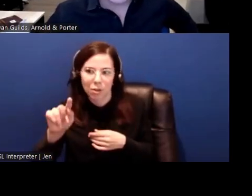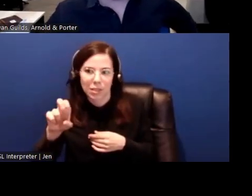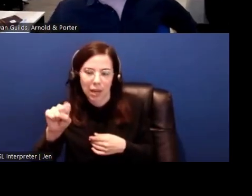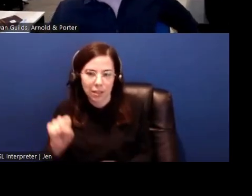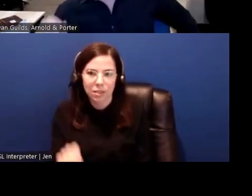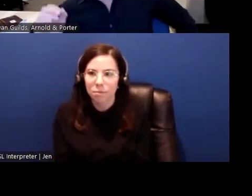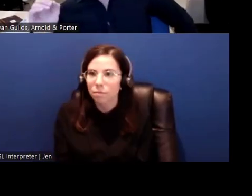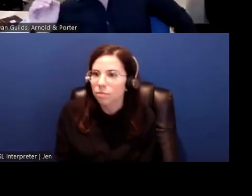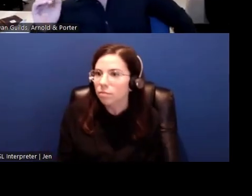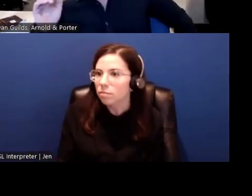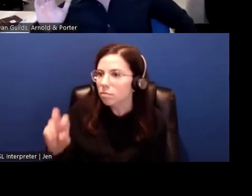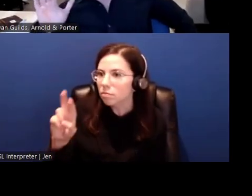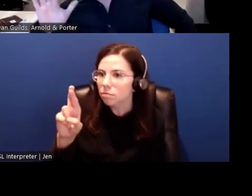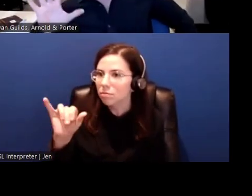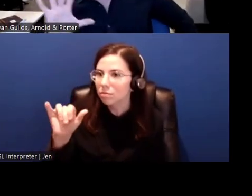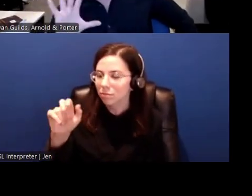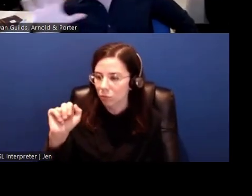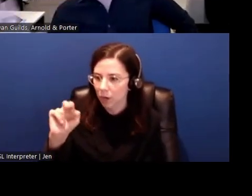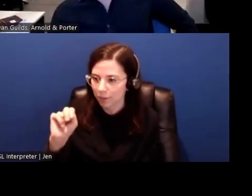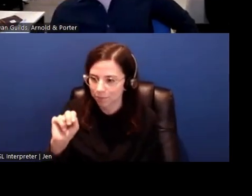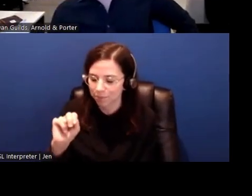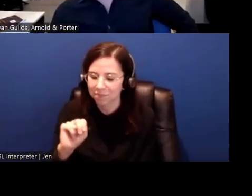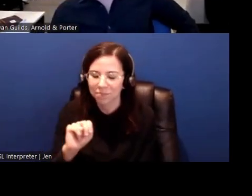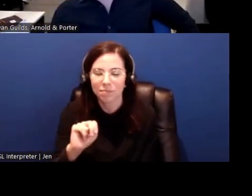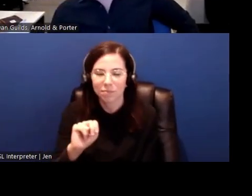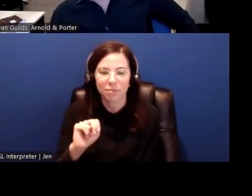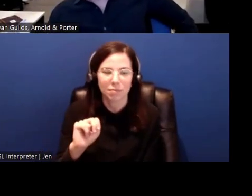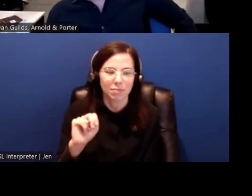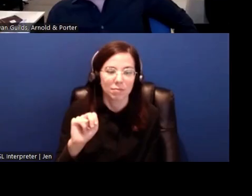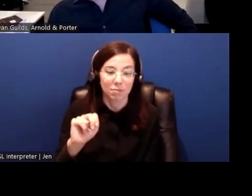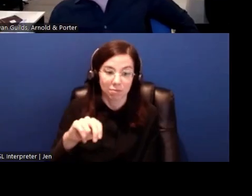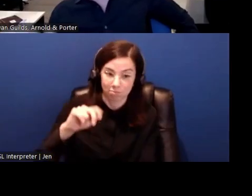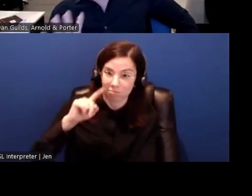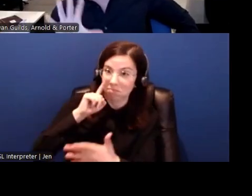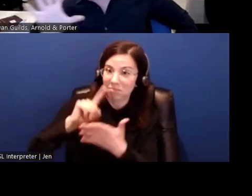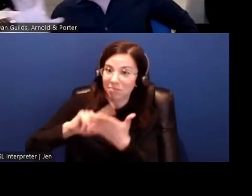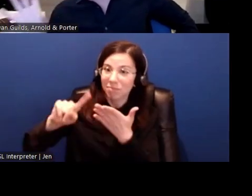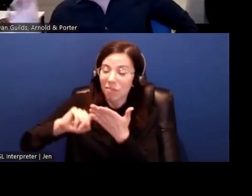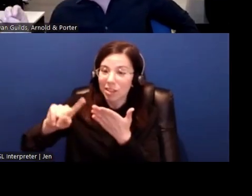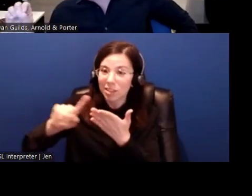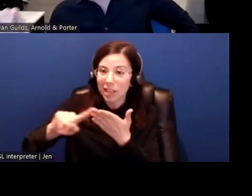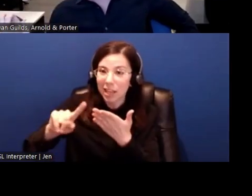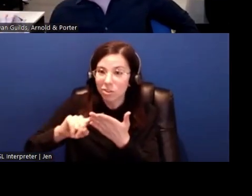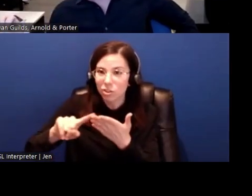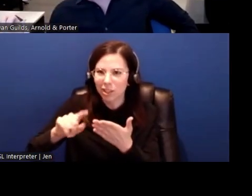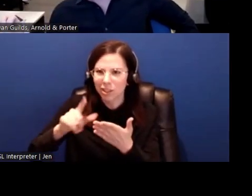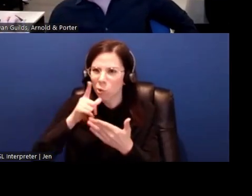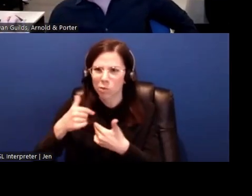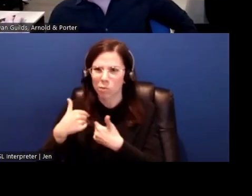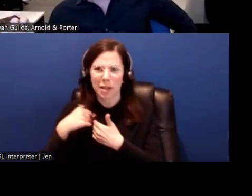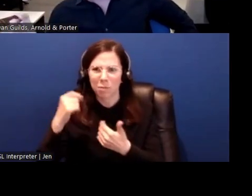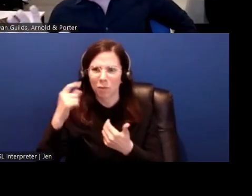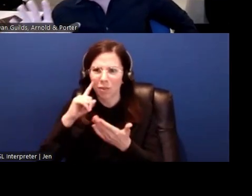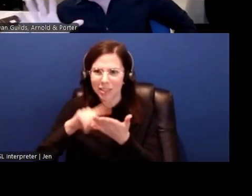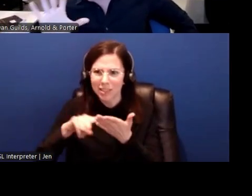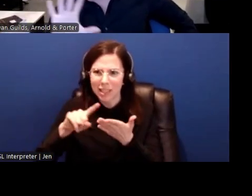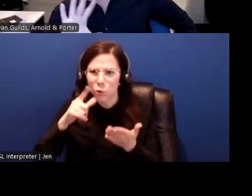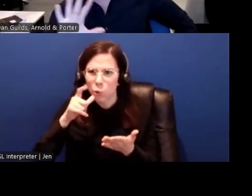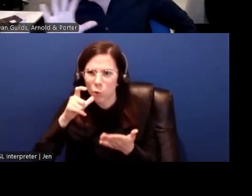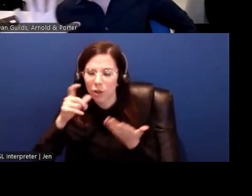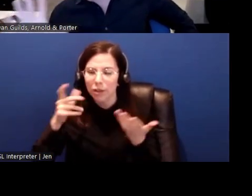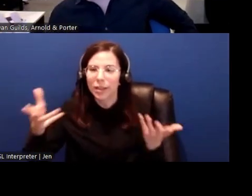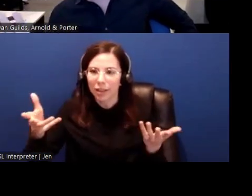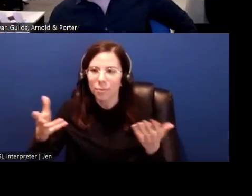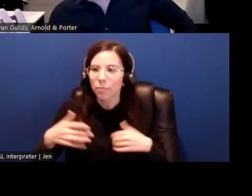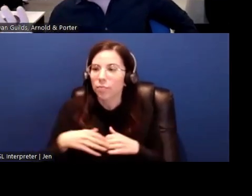In terms of the investigations themselves, like who does investigations, right? So